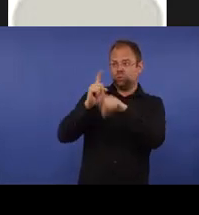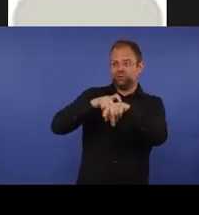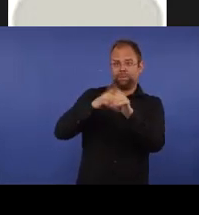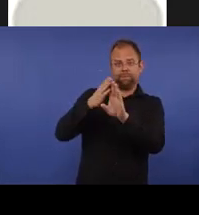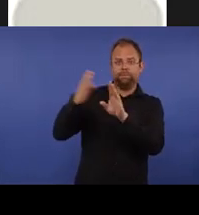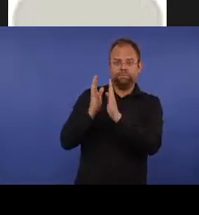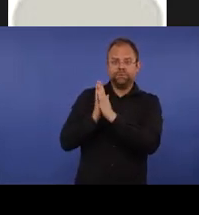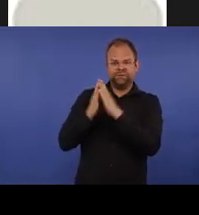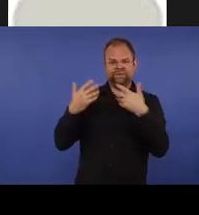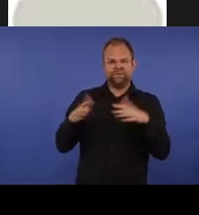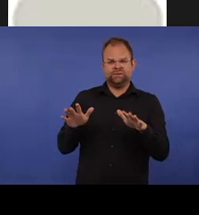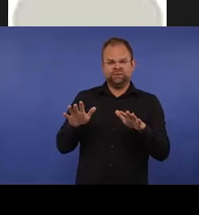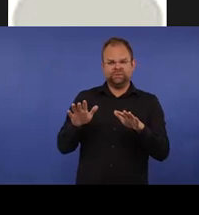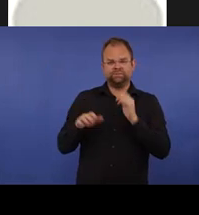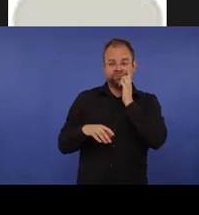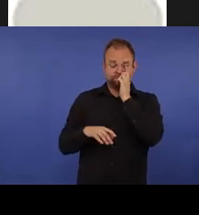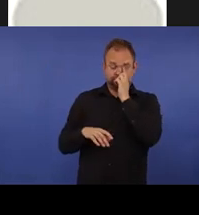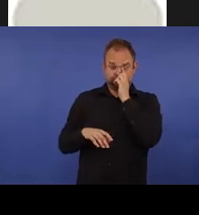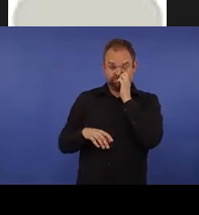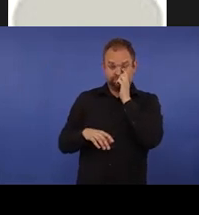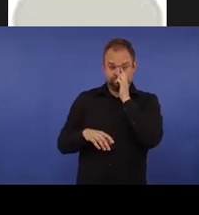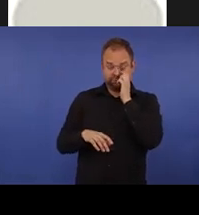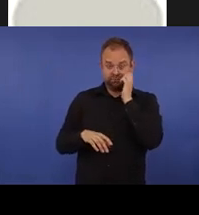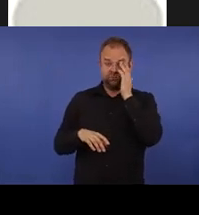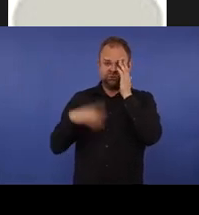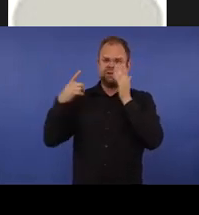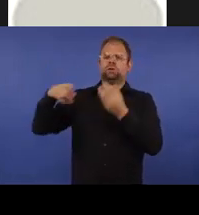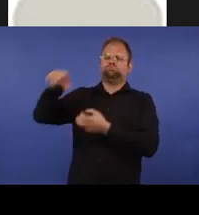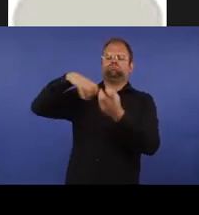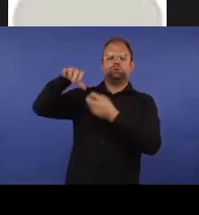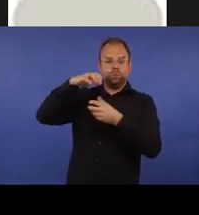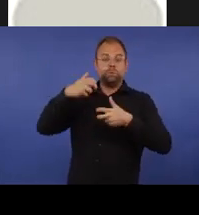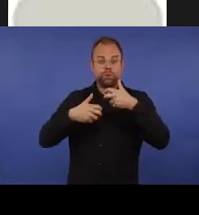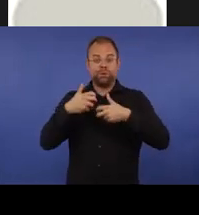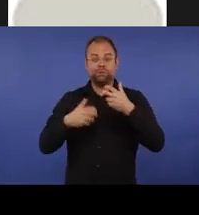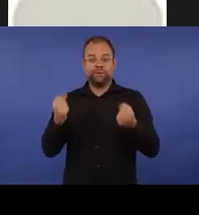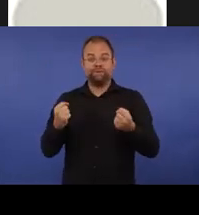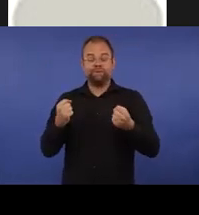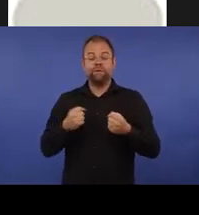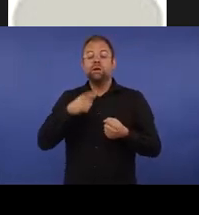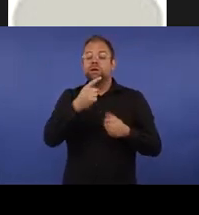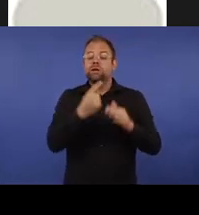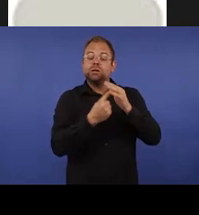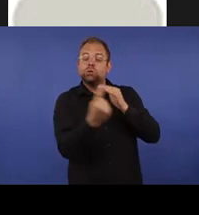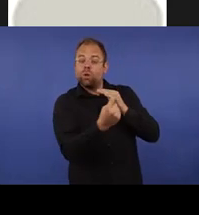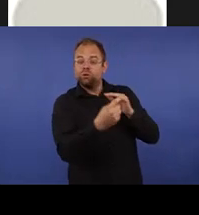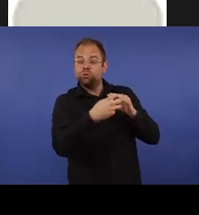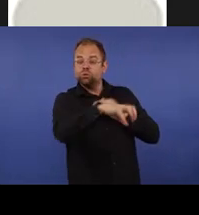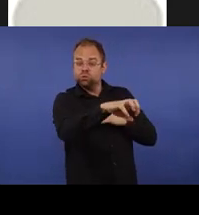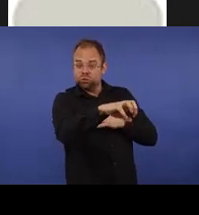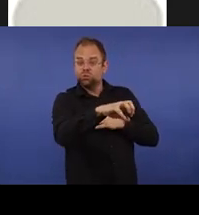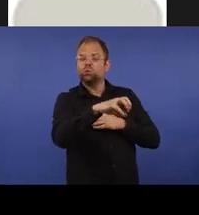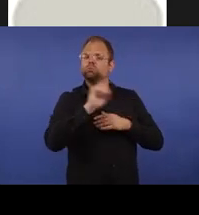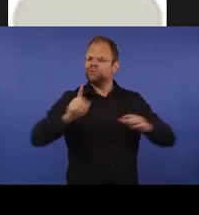for deinstitutionalization. I close there. Thank you. Thank you very much, Jamie, for sharing with us